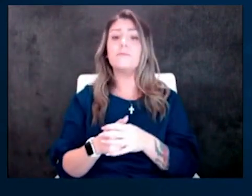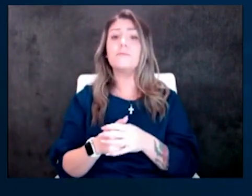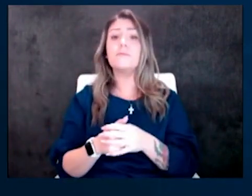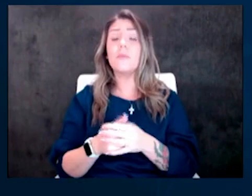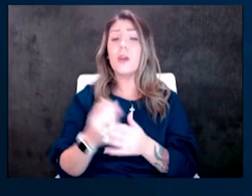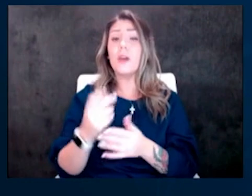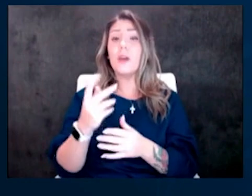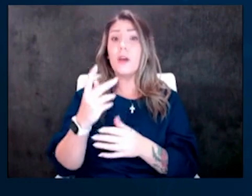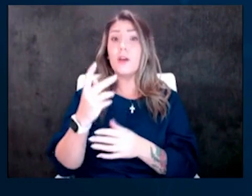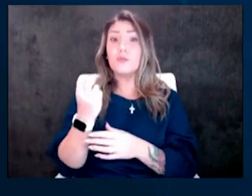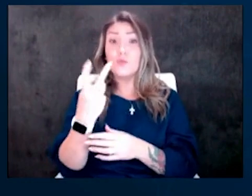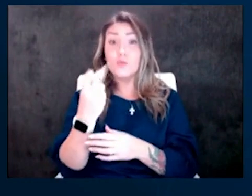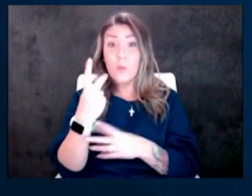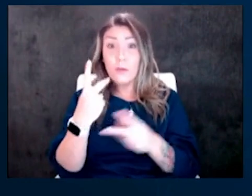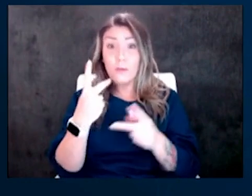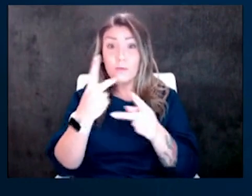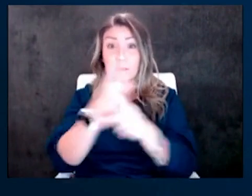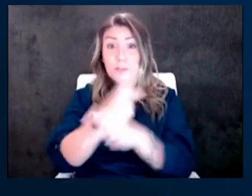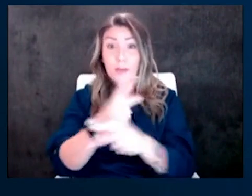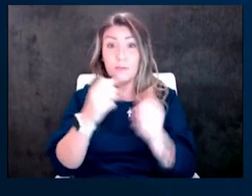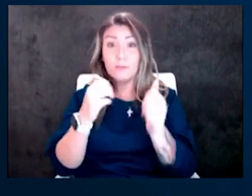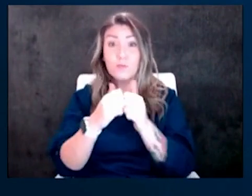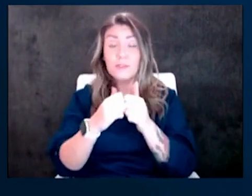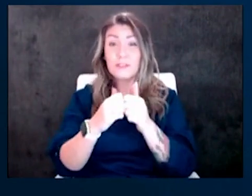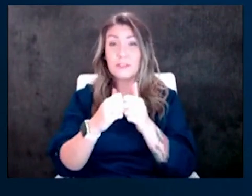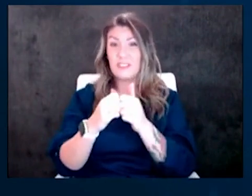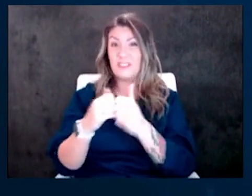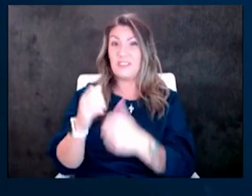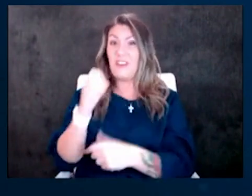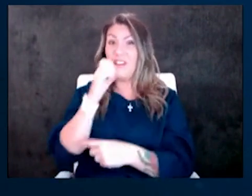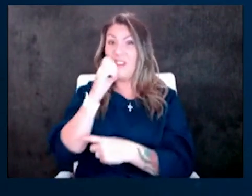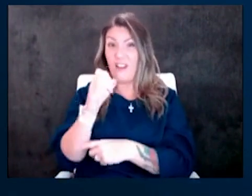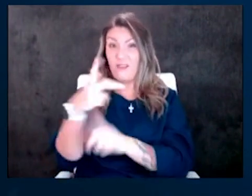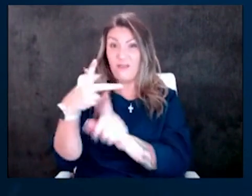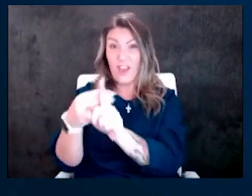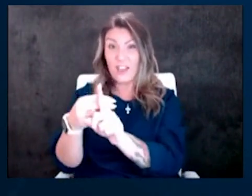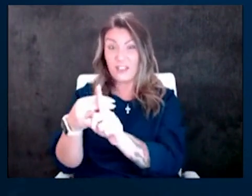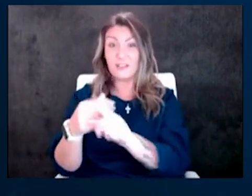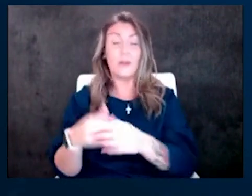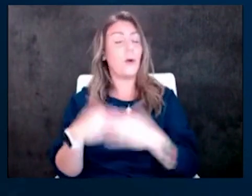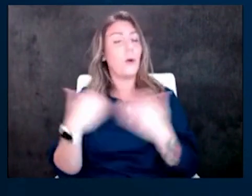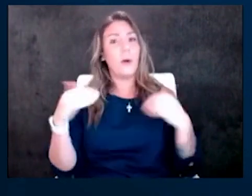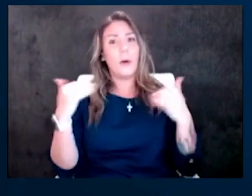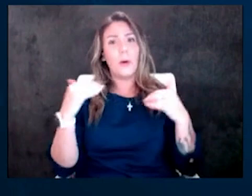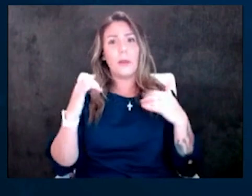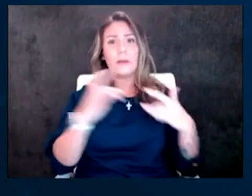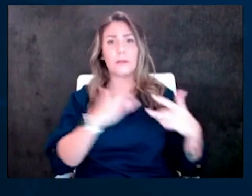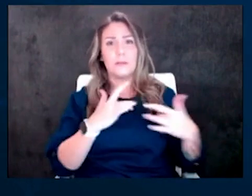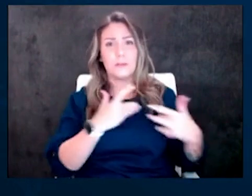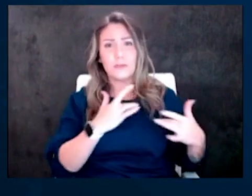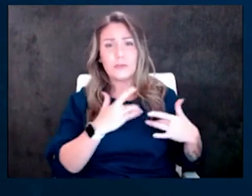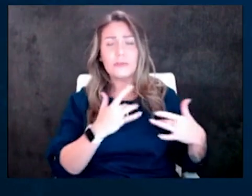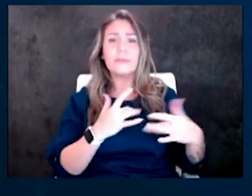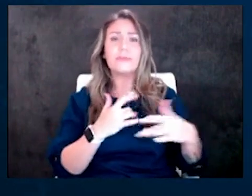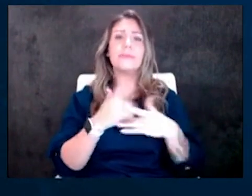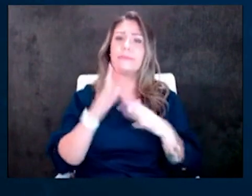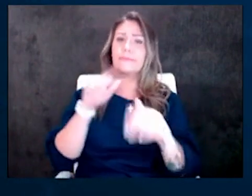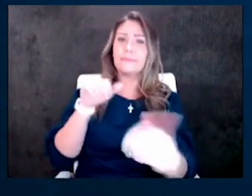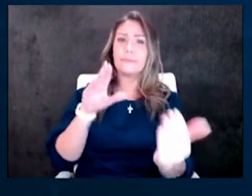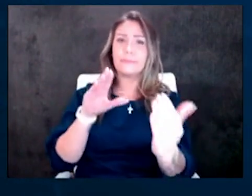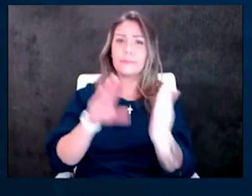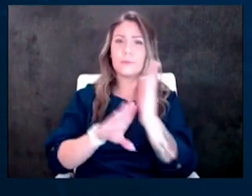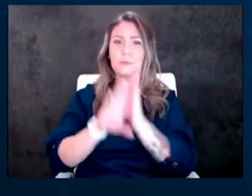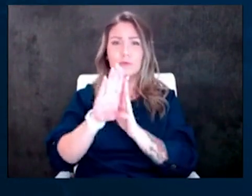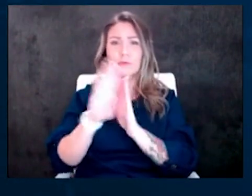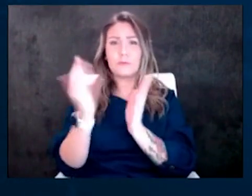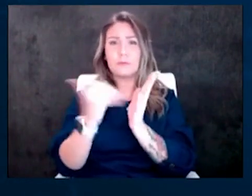likely in the unvaccinated population. And that's really concerning to us, especially as we begin to face another surge. Let's take a look at the next